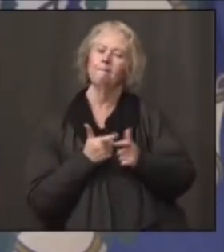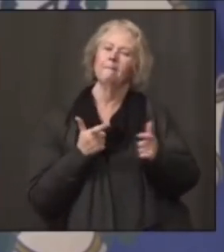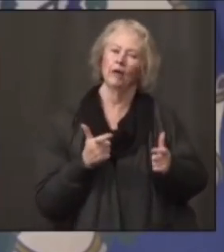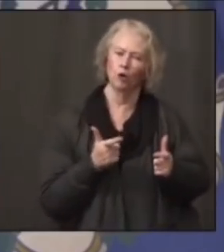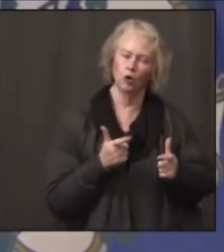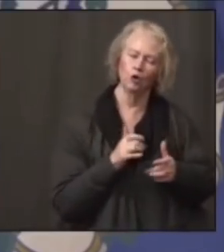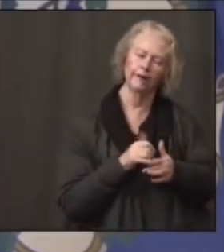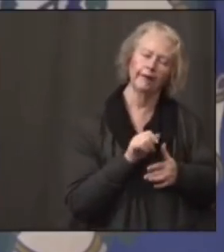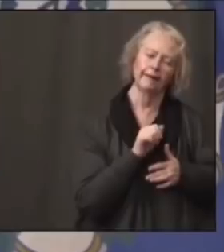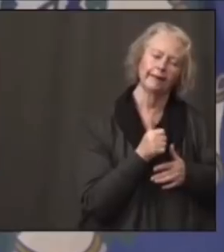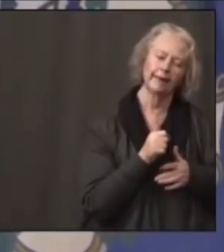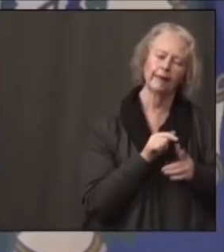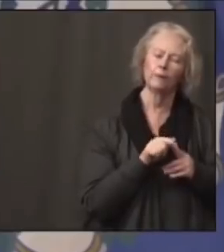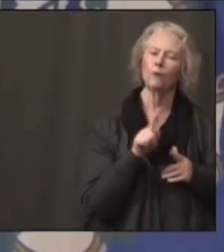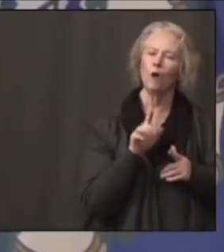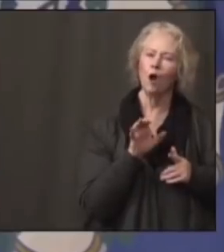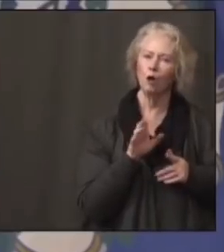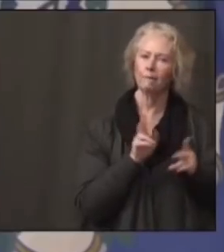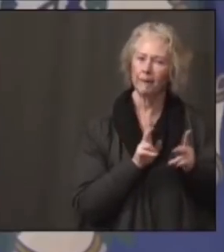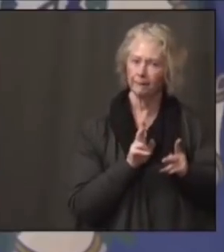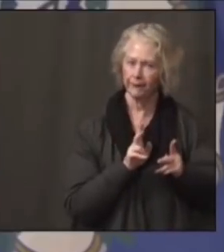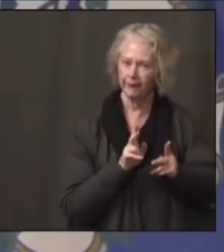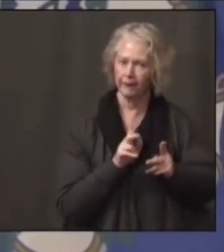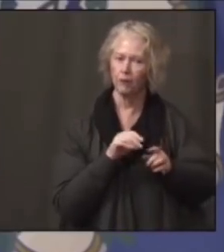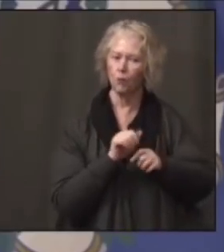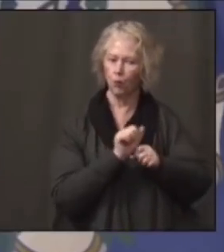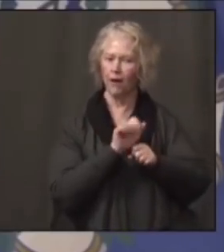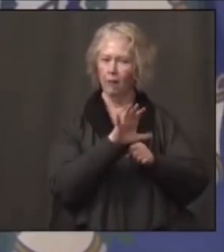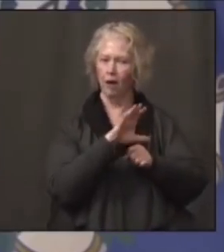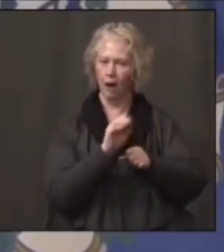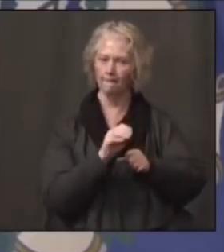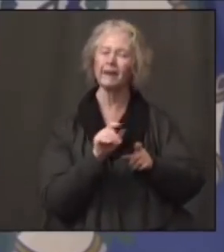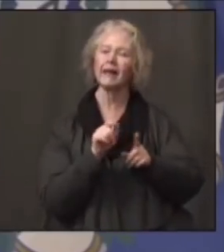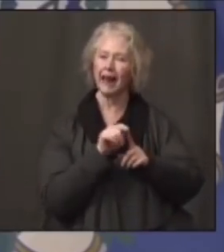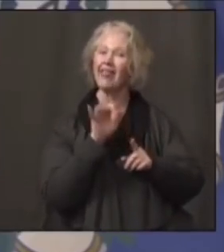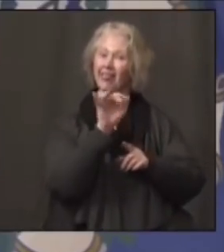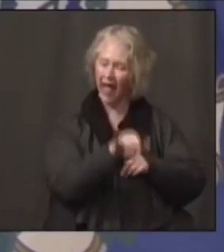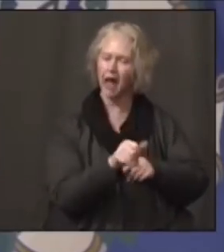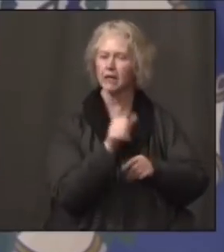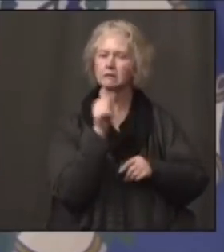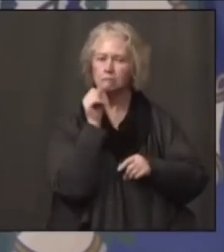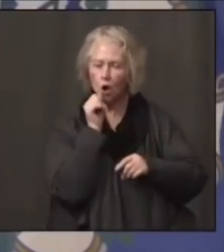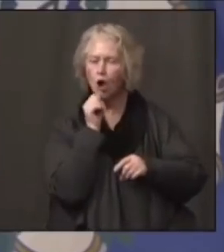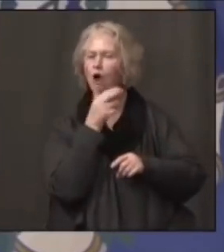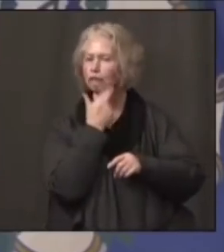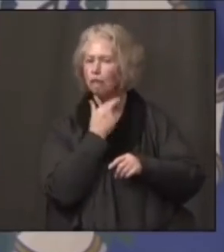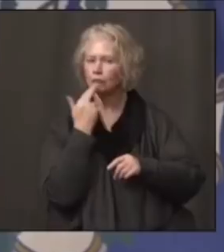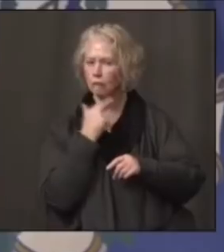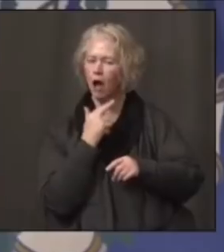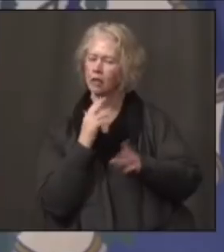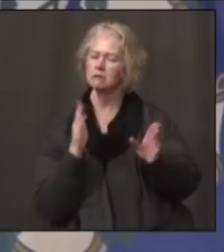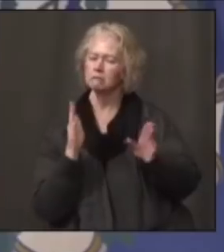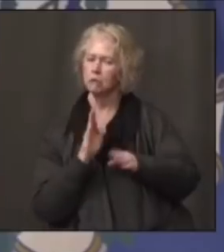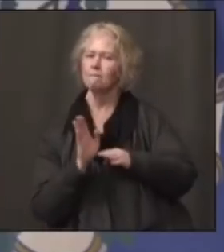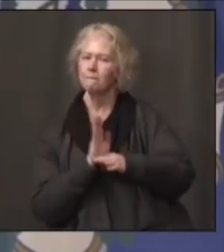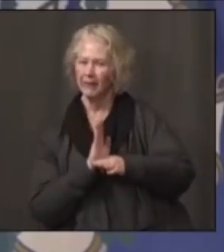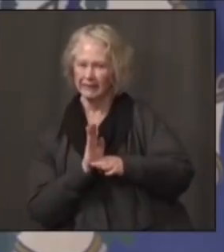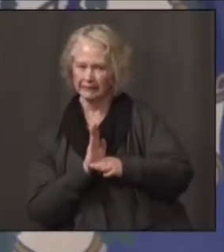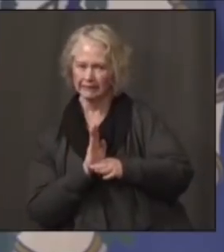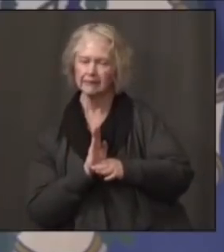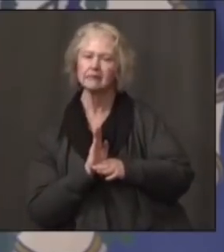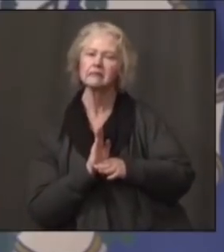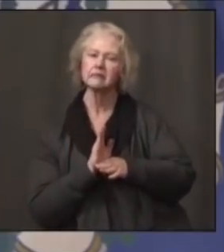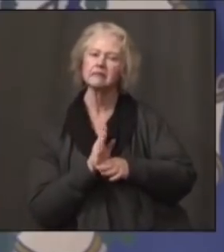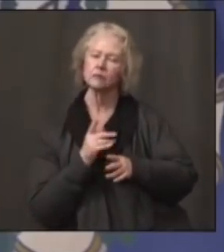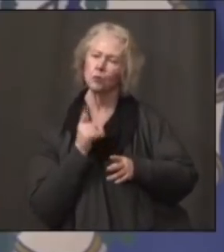100 person companies. That will be, a lot of those will be bars, restaurants, and those other small businesses that have been